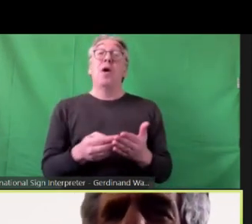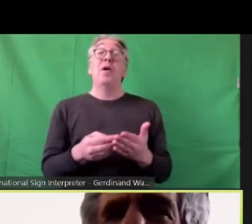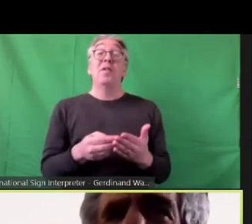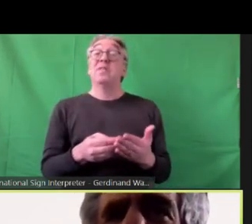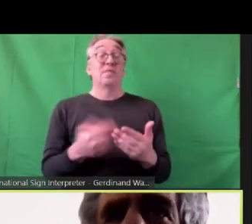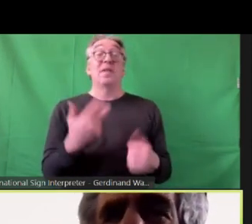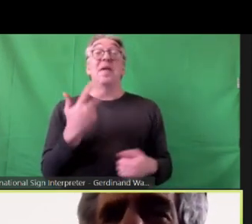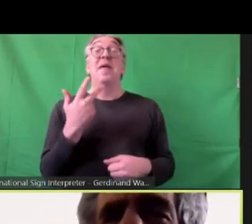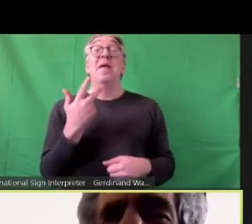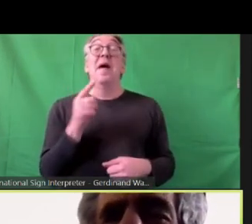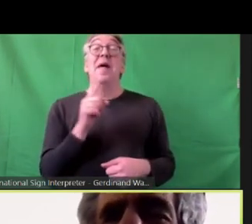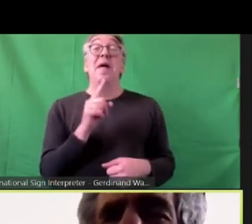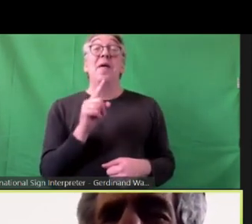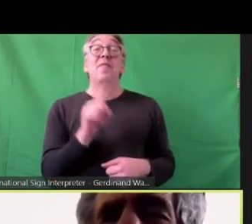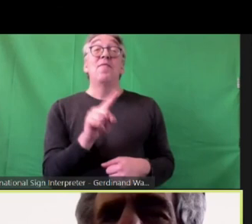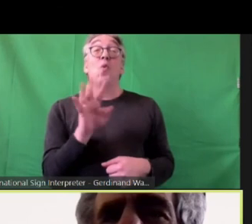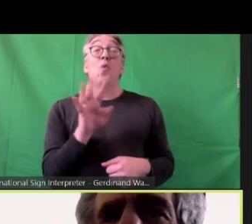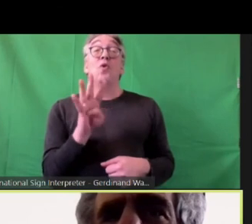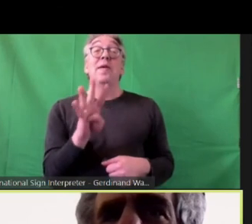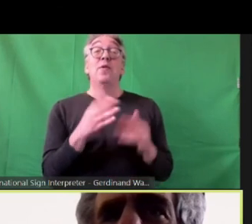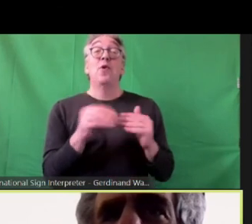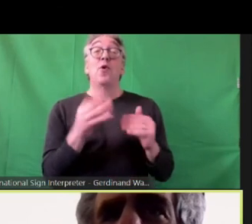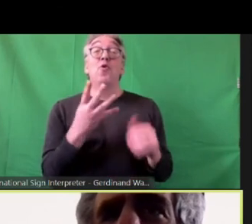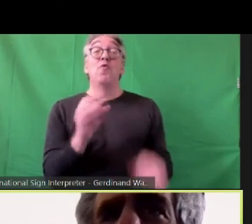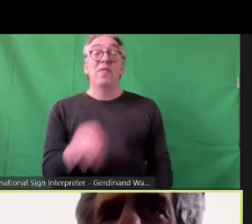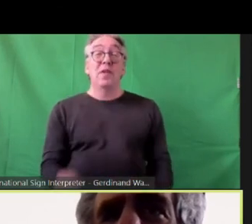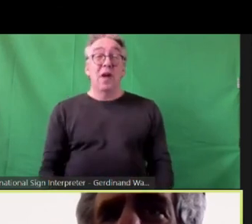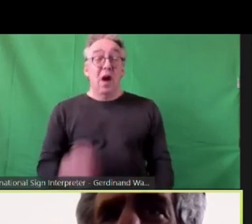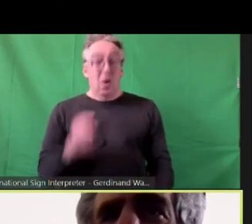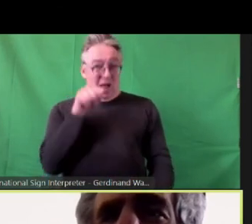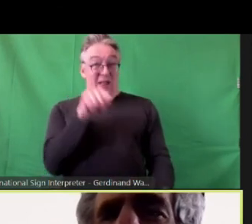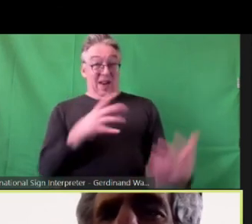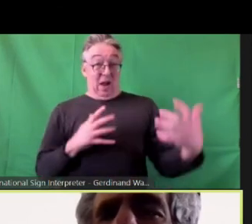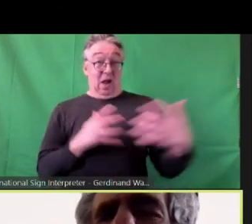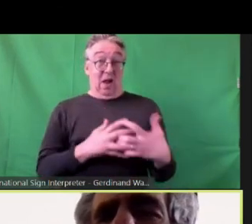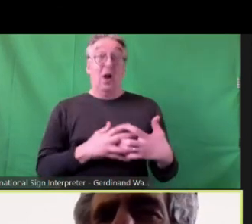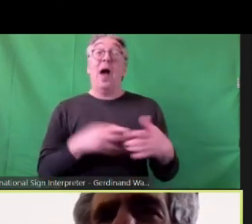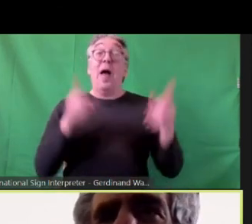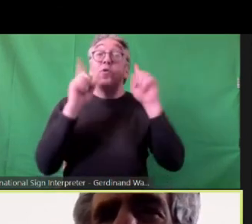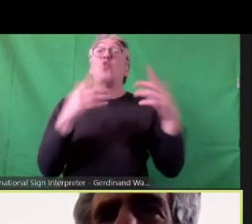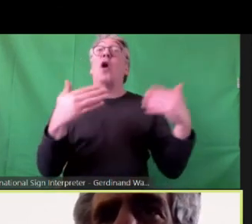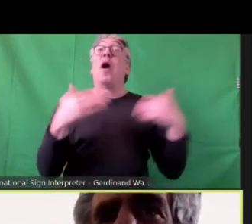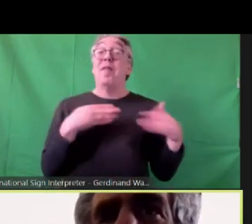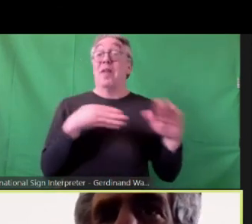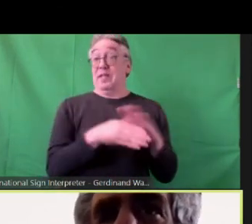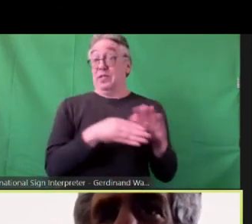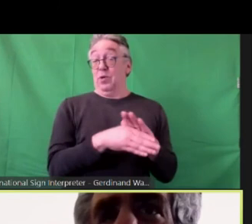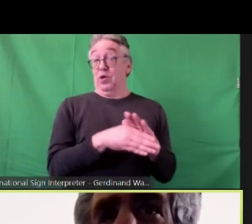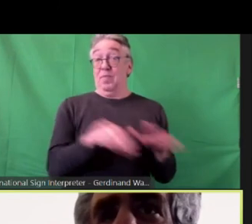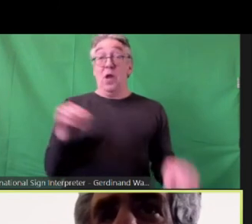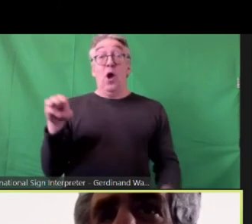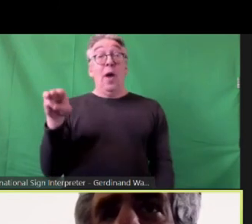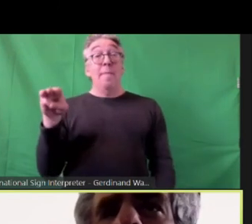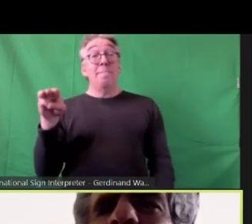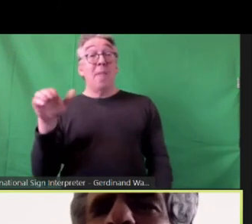that is vast, because built into the Android ecosystem is accessibility. Microsoft play in the Android ecosystem as